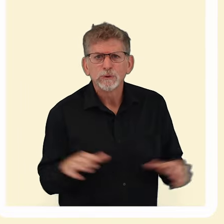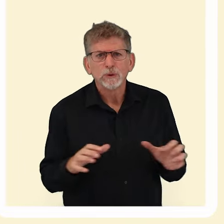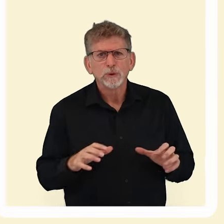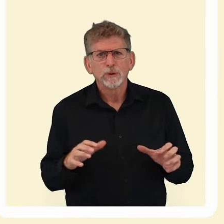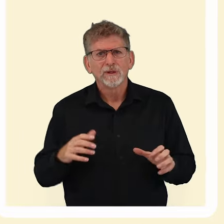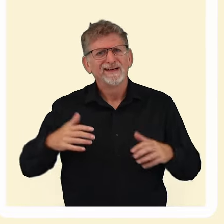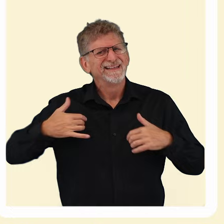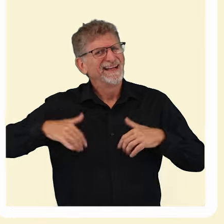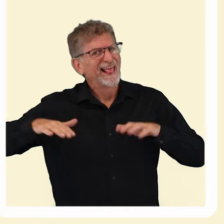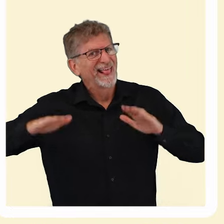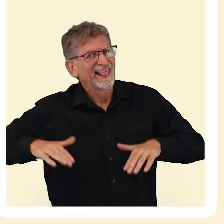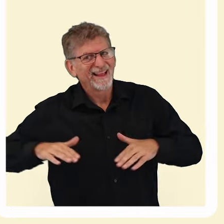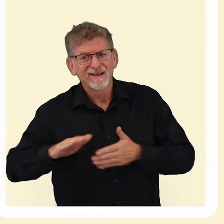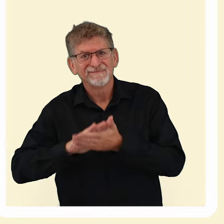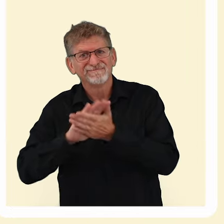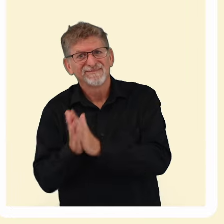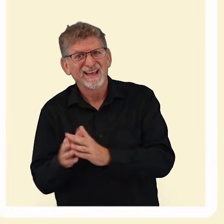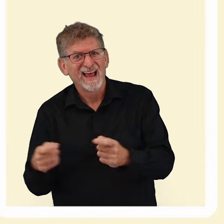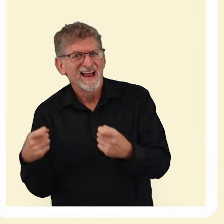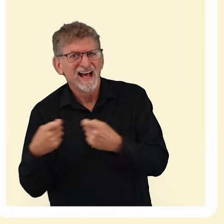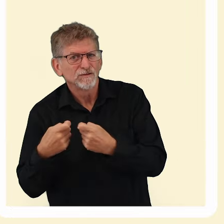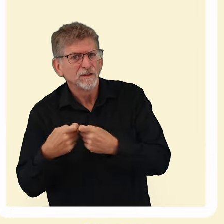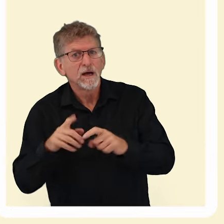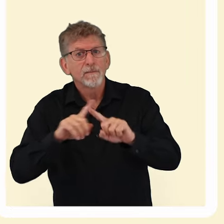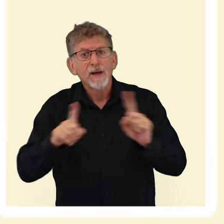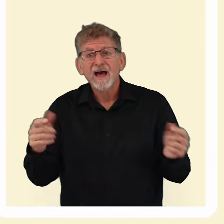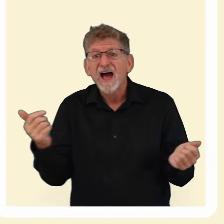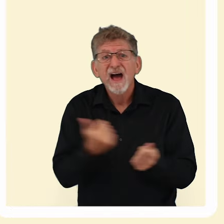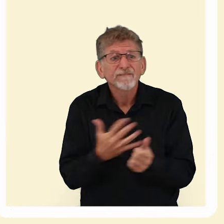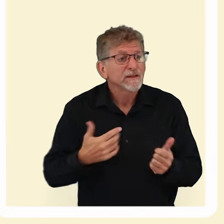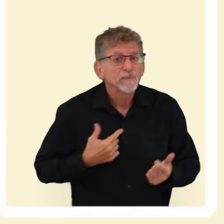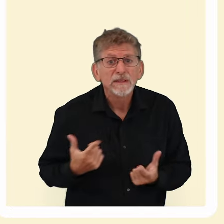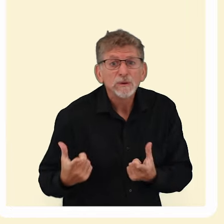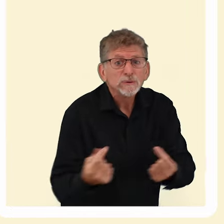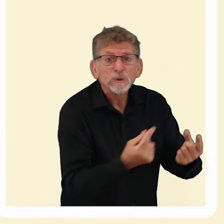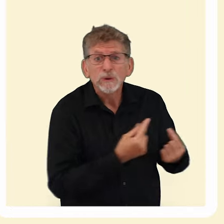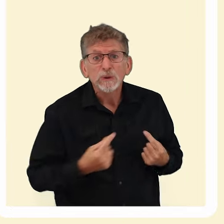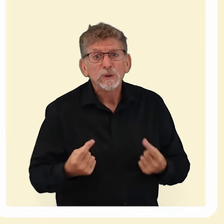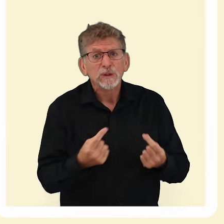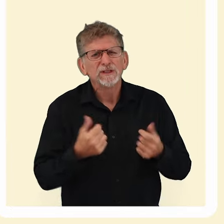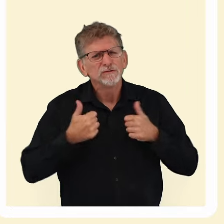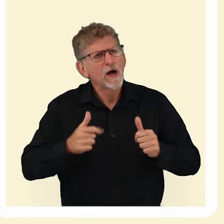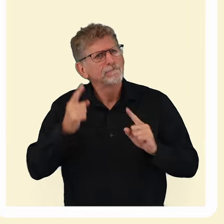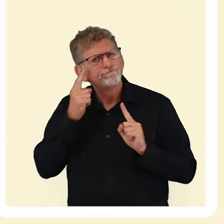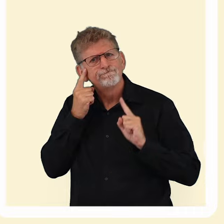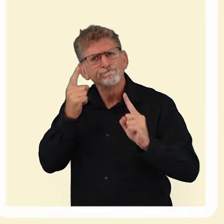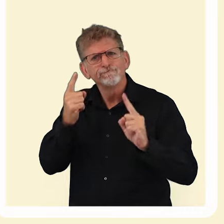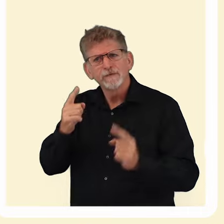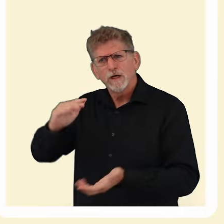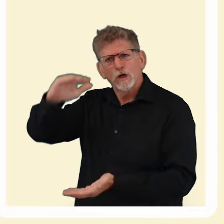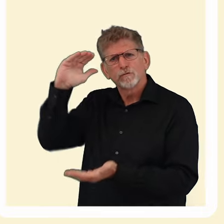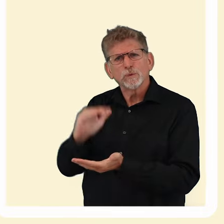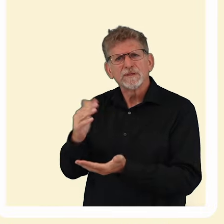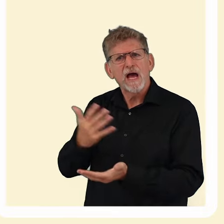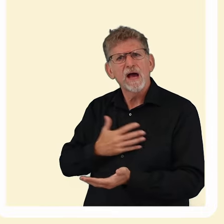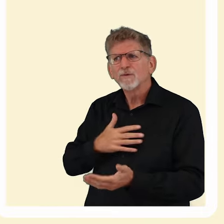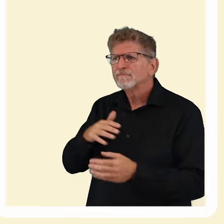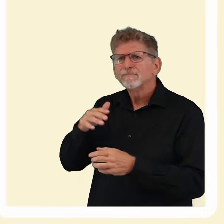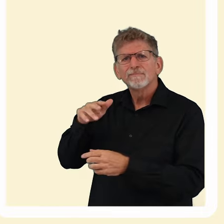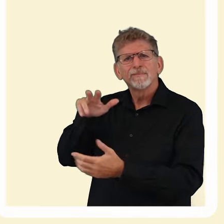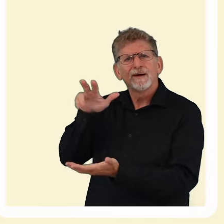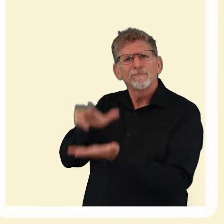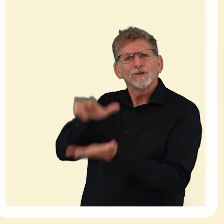do. Of course, we are still not electric, but everything we can do to diminish